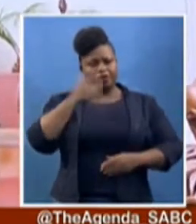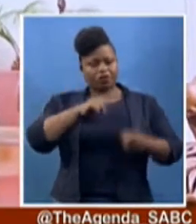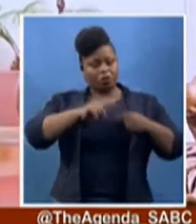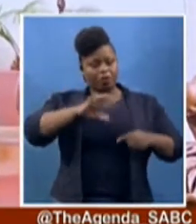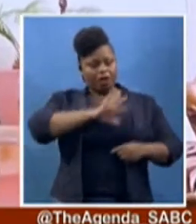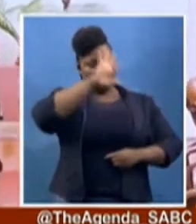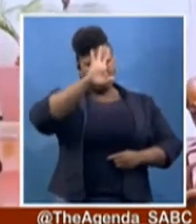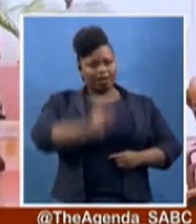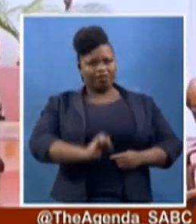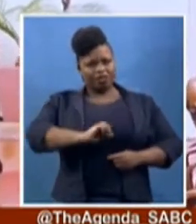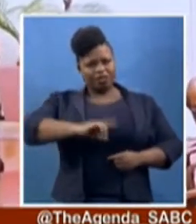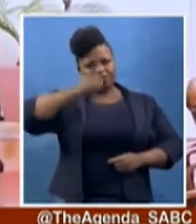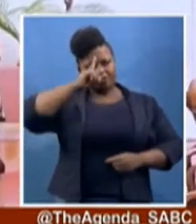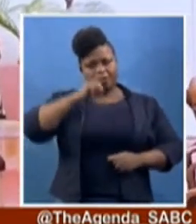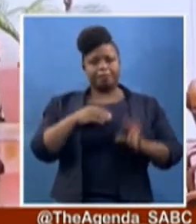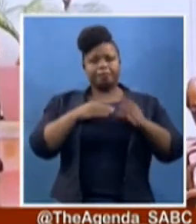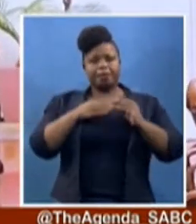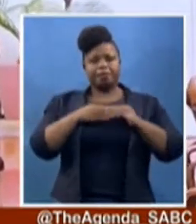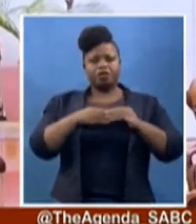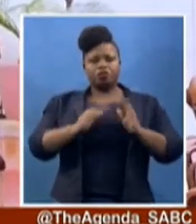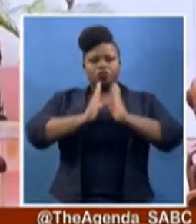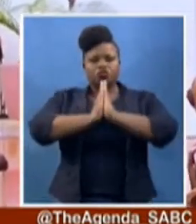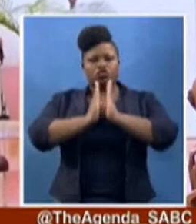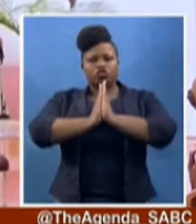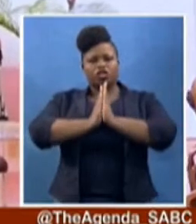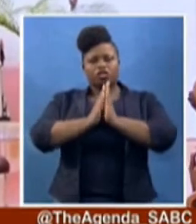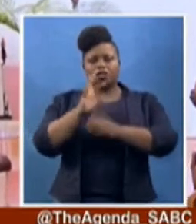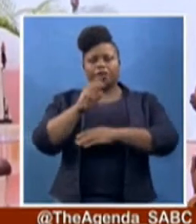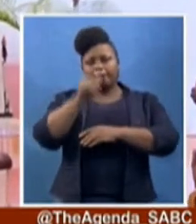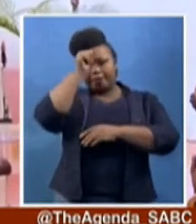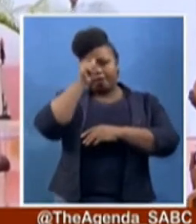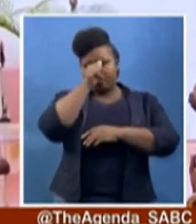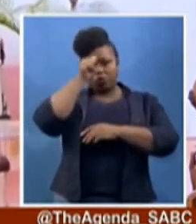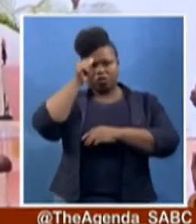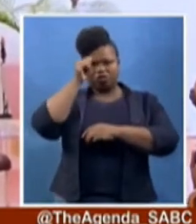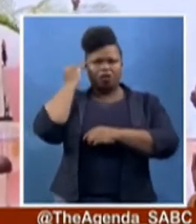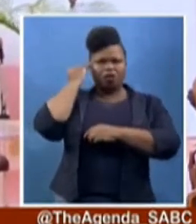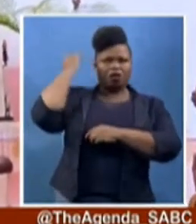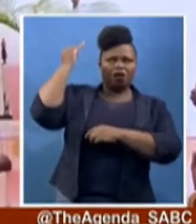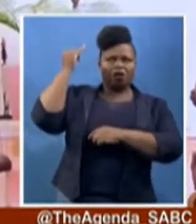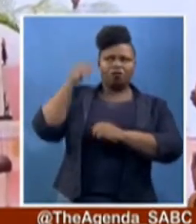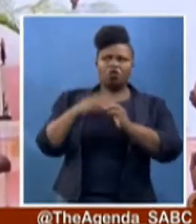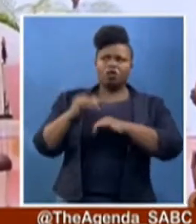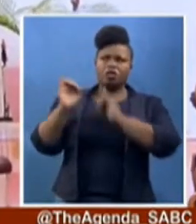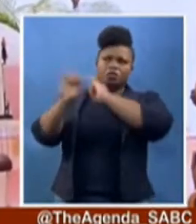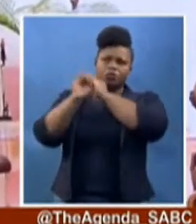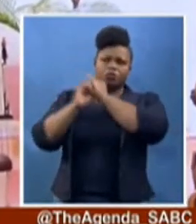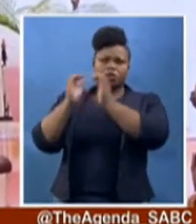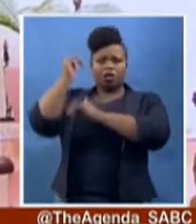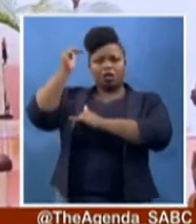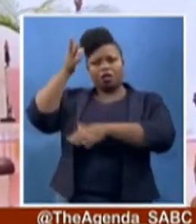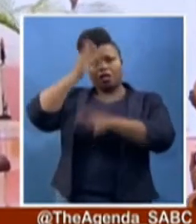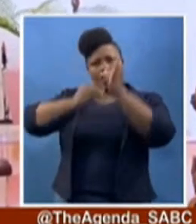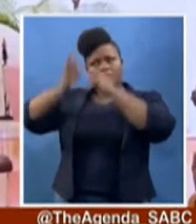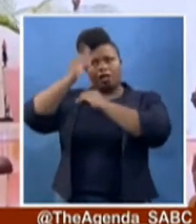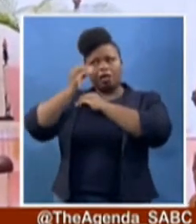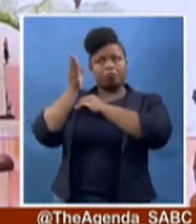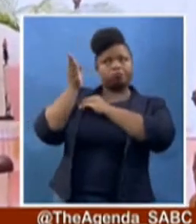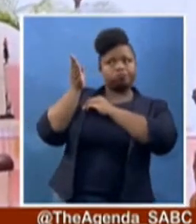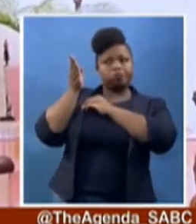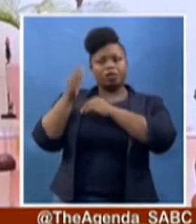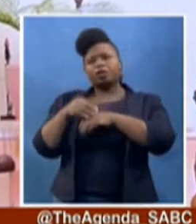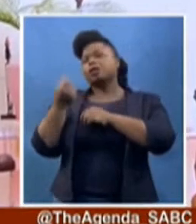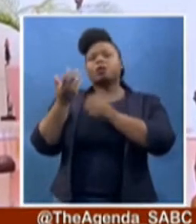Church, imagined that an institution of higher learning might exist in the state of Ohio. This was